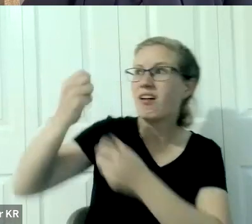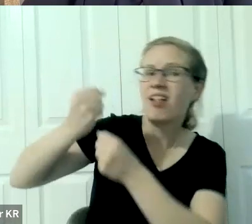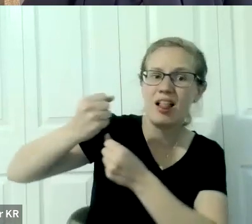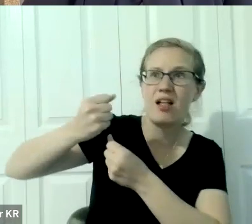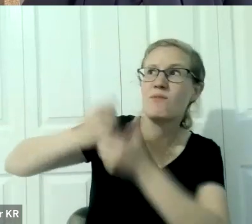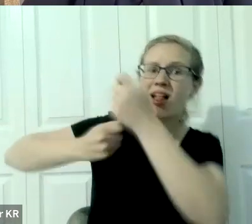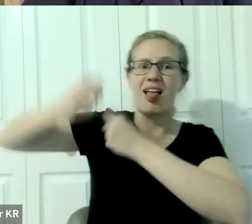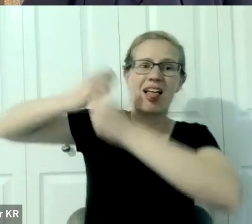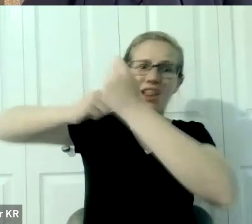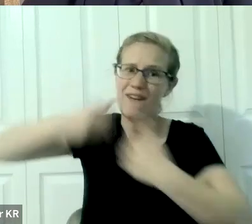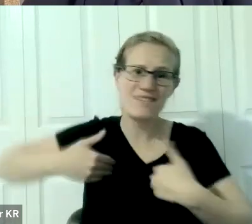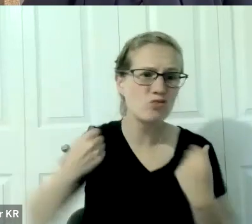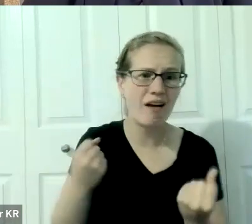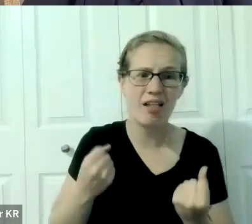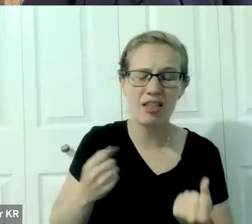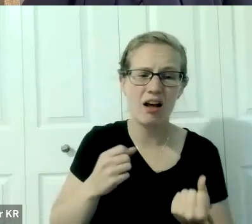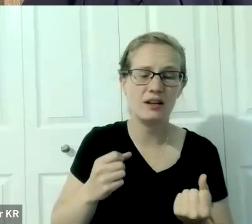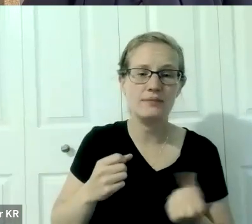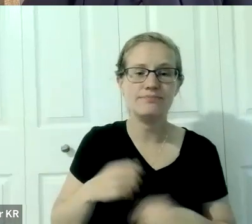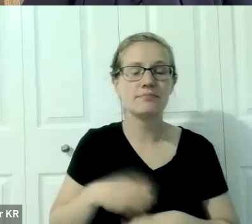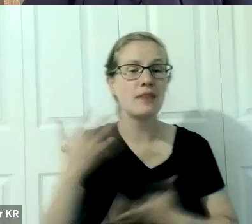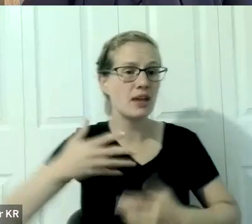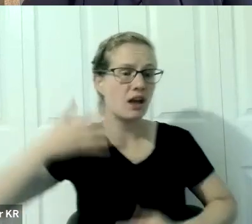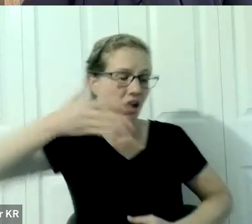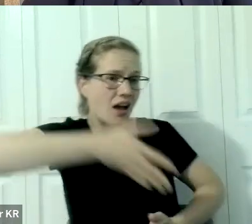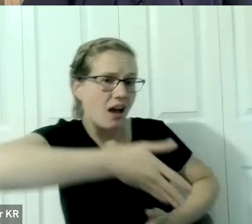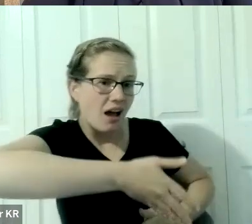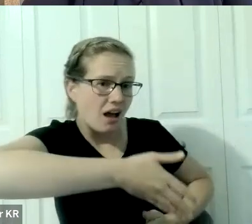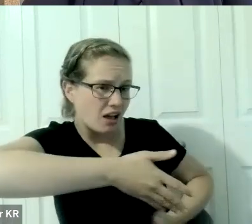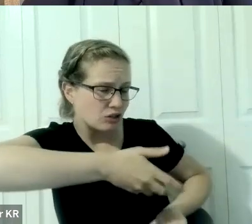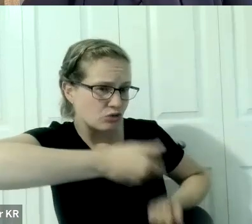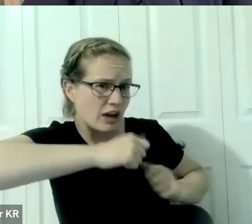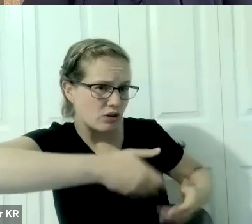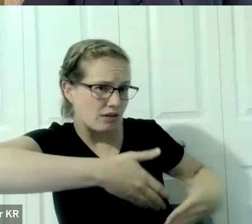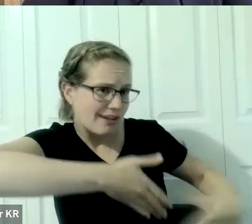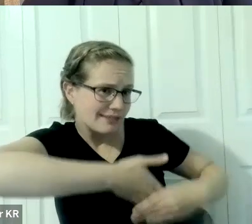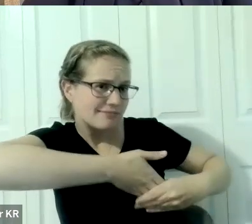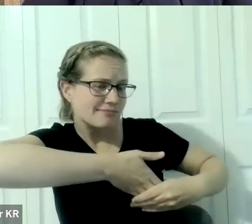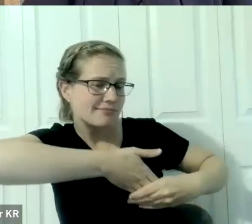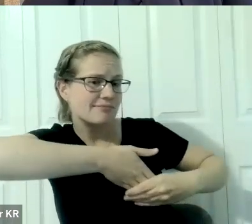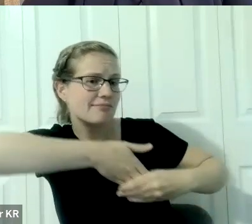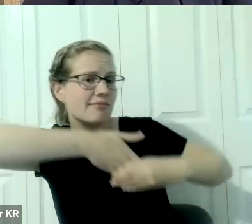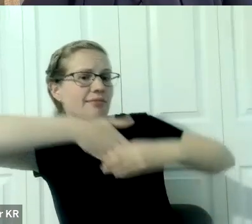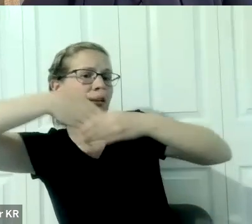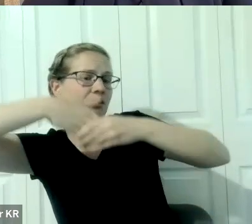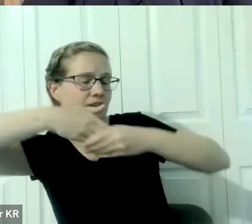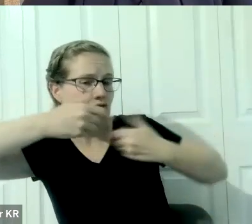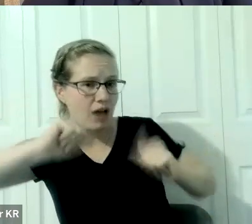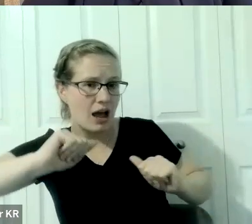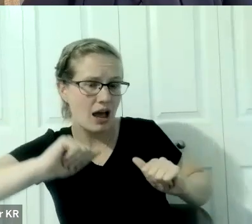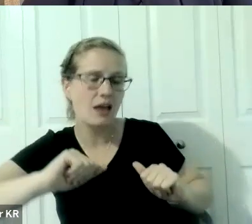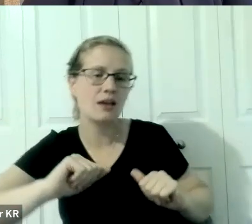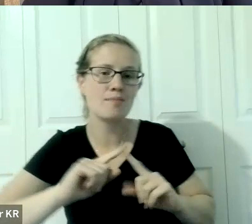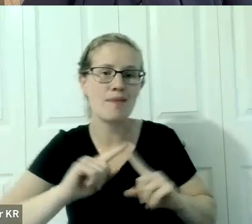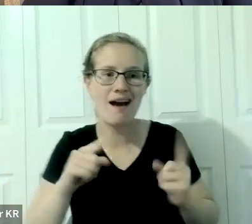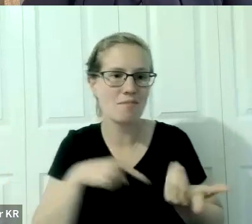up. You might reach down and try to grab their hand and help them out. But